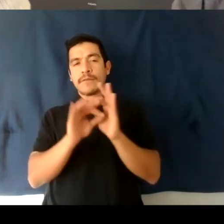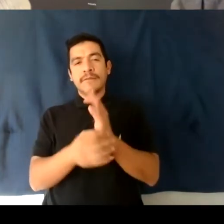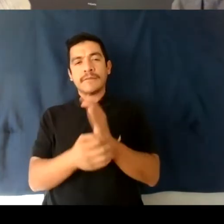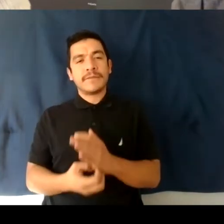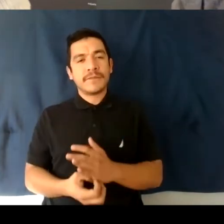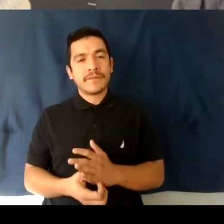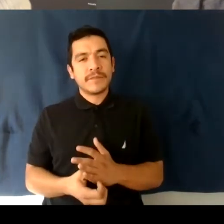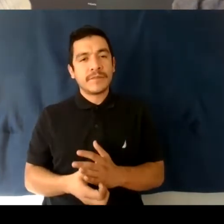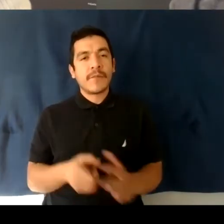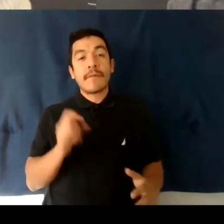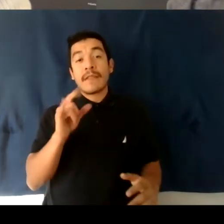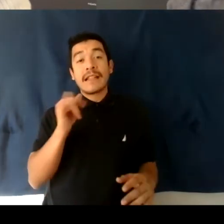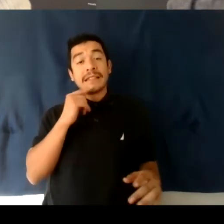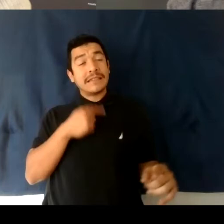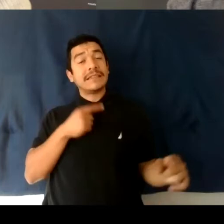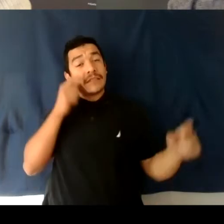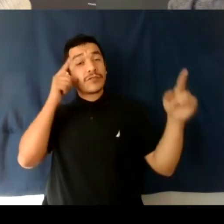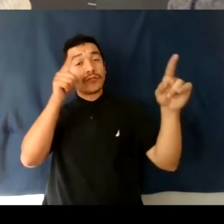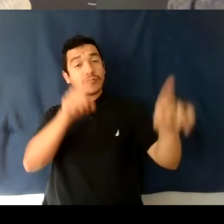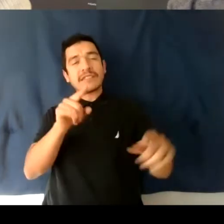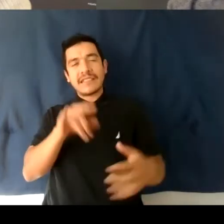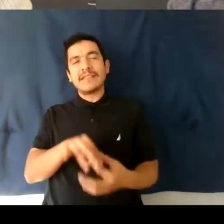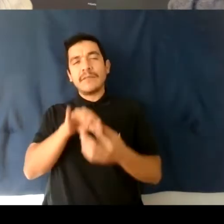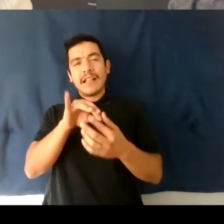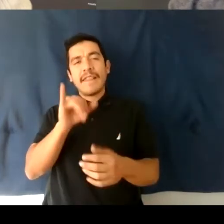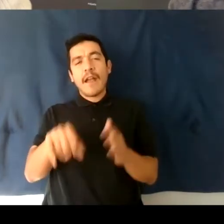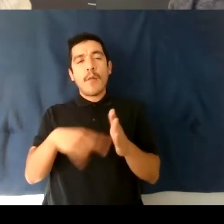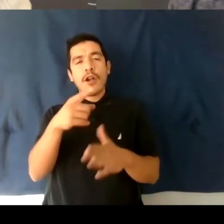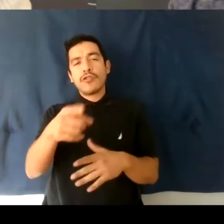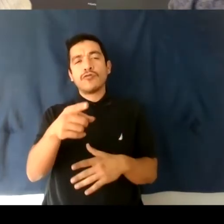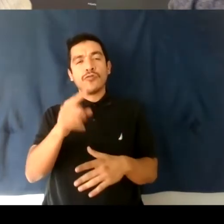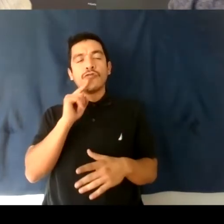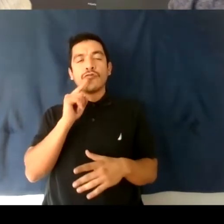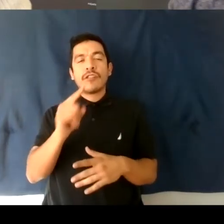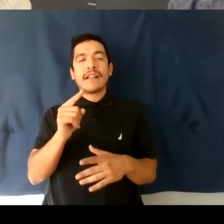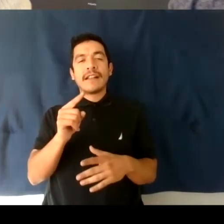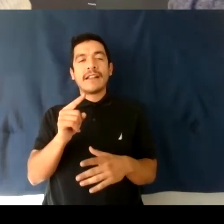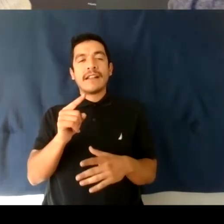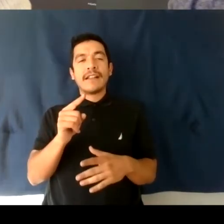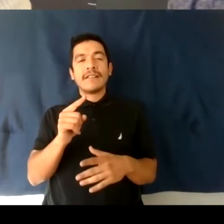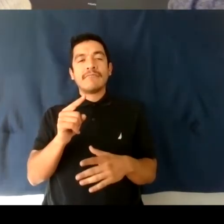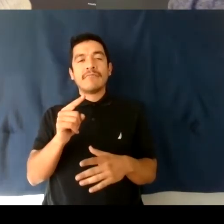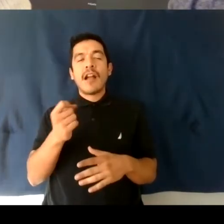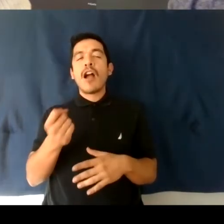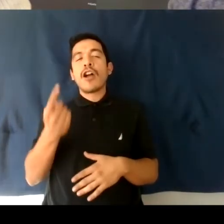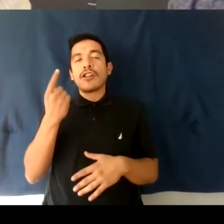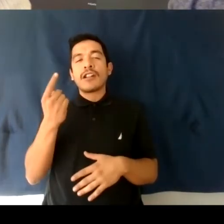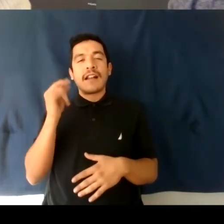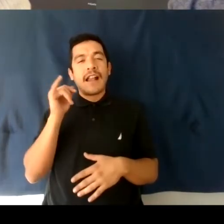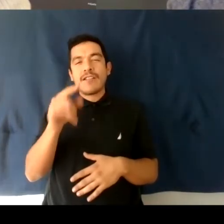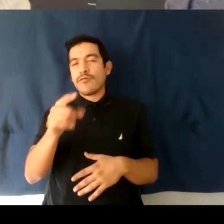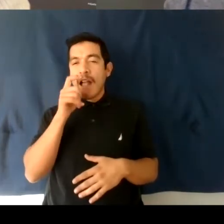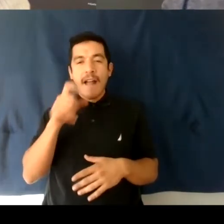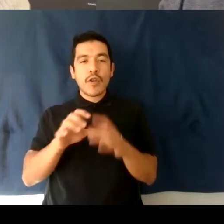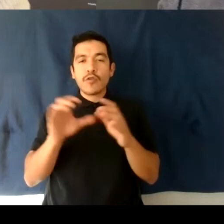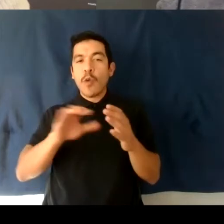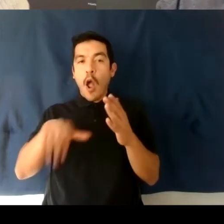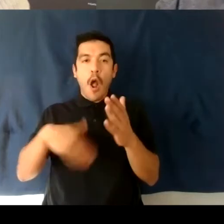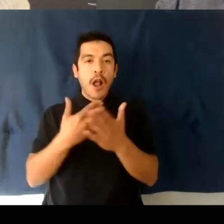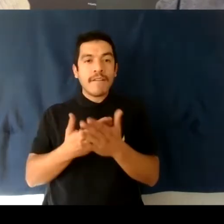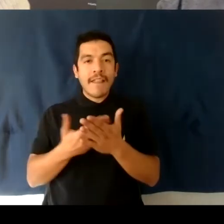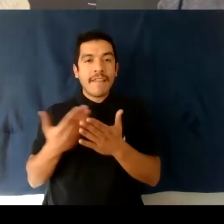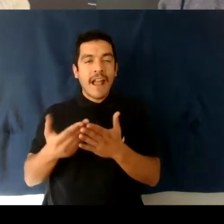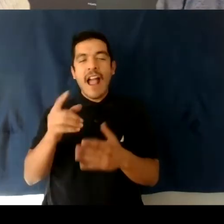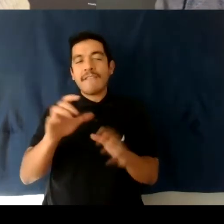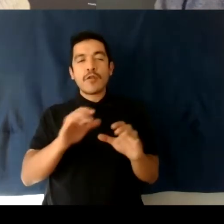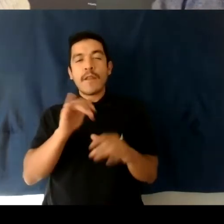I agree. Especially that like once you get over the mindset of like, oh, I have to do all of these things, I have to do them all perfectly